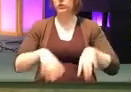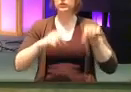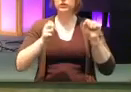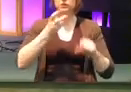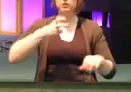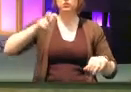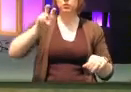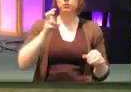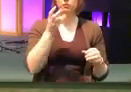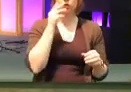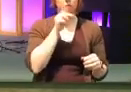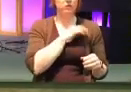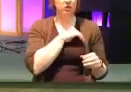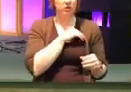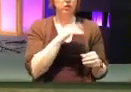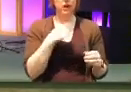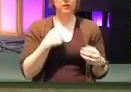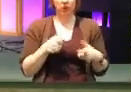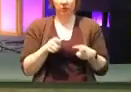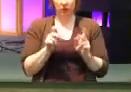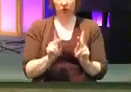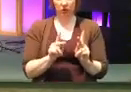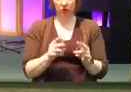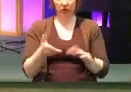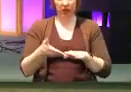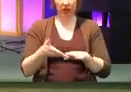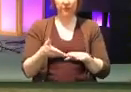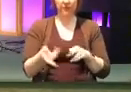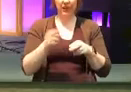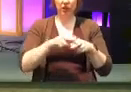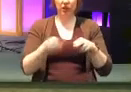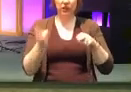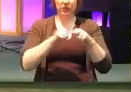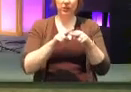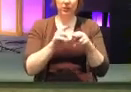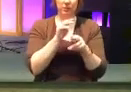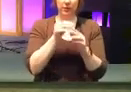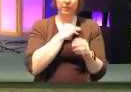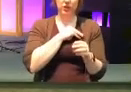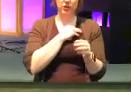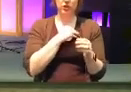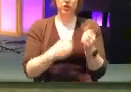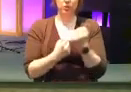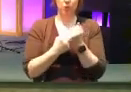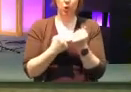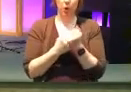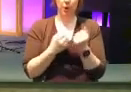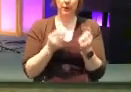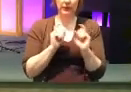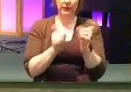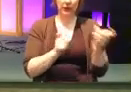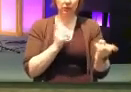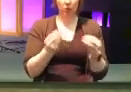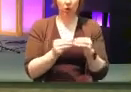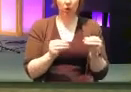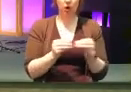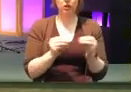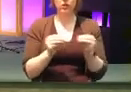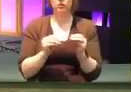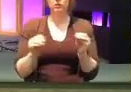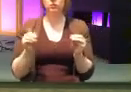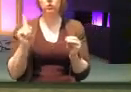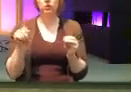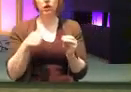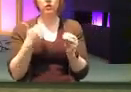We also have the opportunity to increase some of our monthly mission support for some of our current ministry partners. And one of the others that